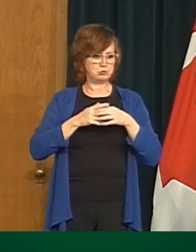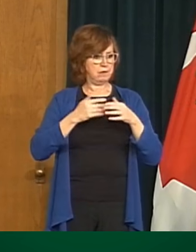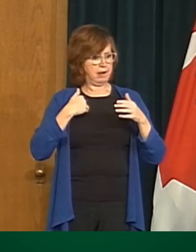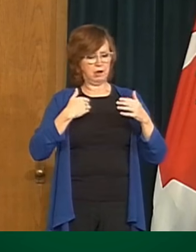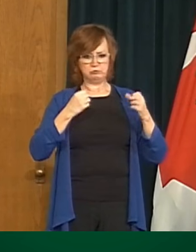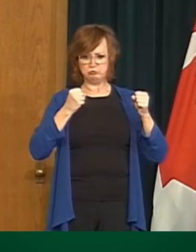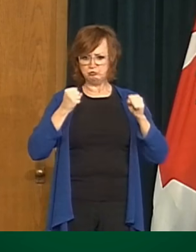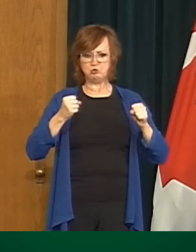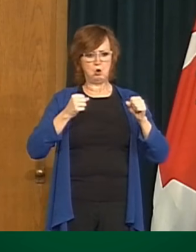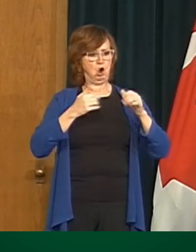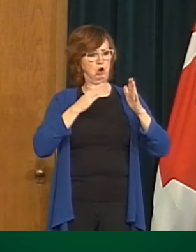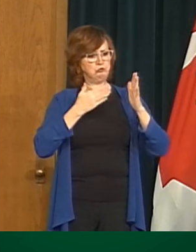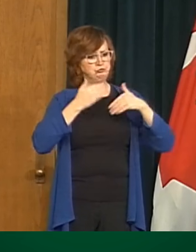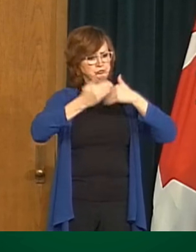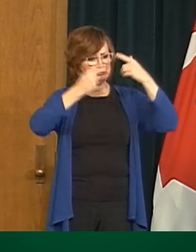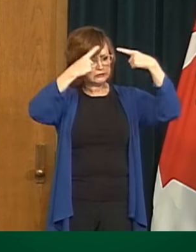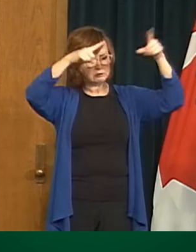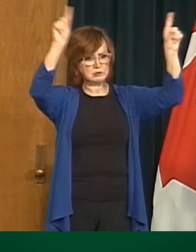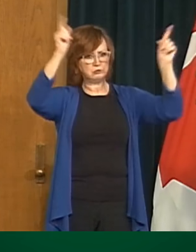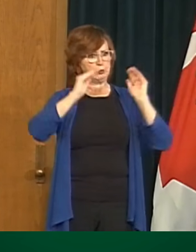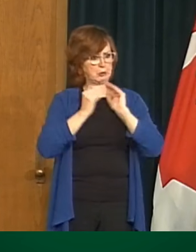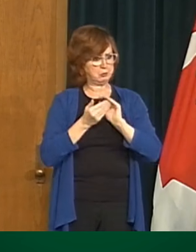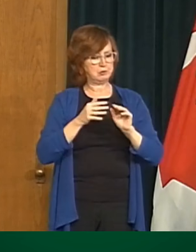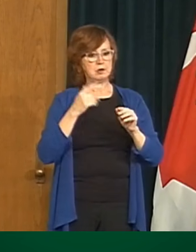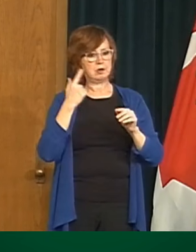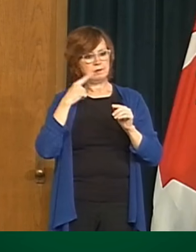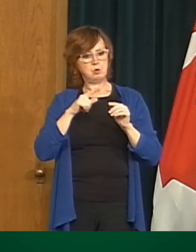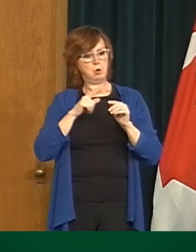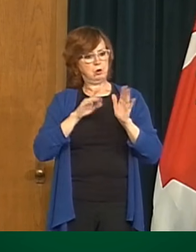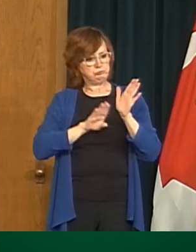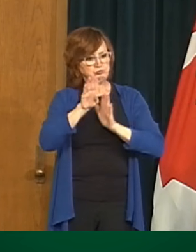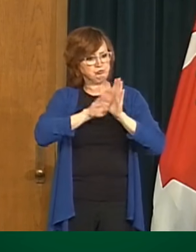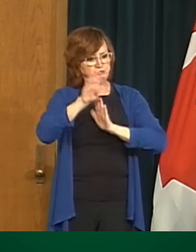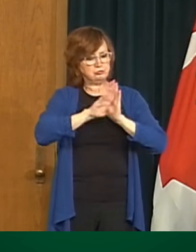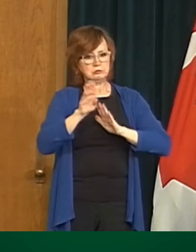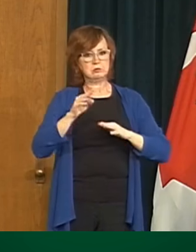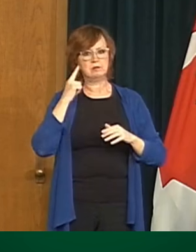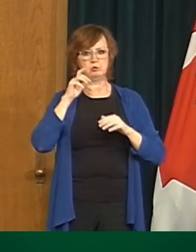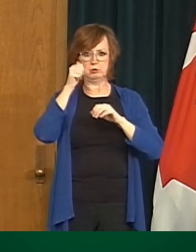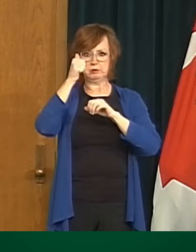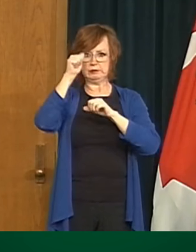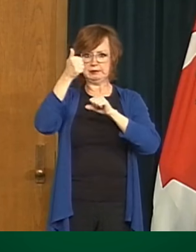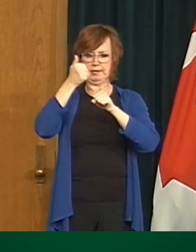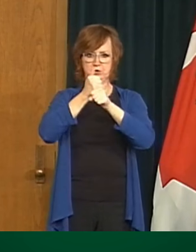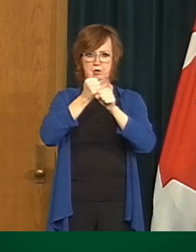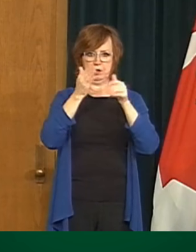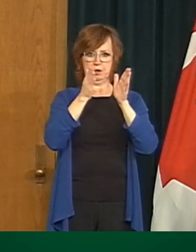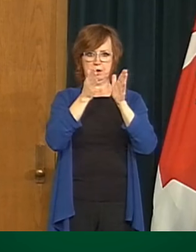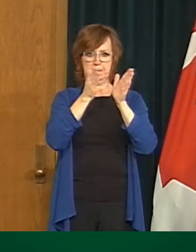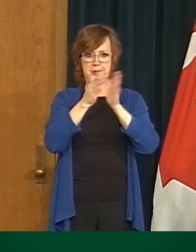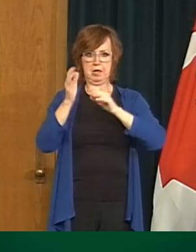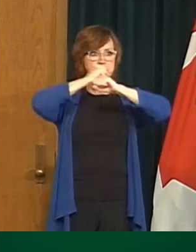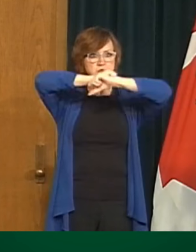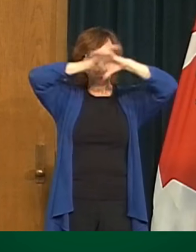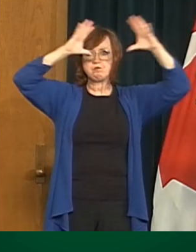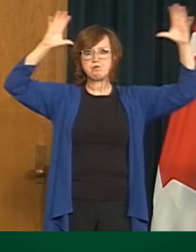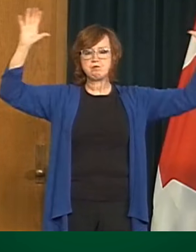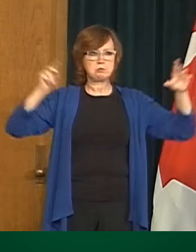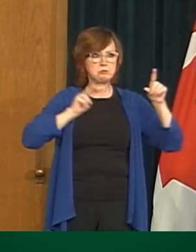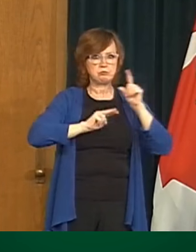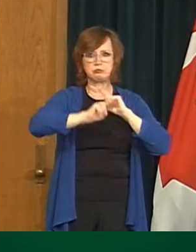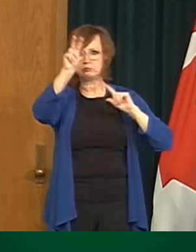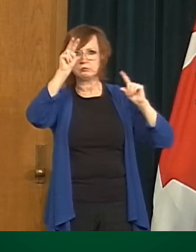billion in infrastructure over the course of the next decade. Because we know, as we recover from